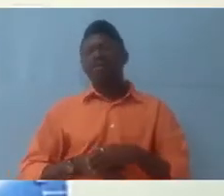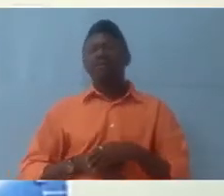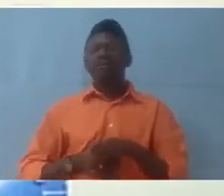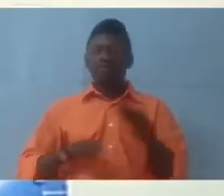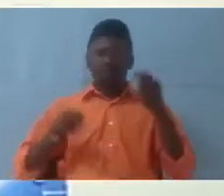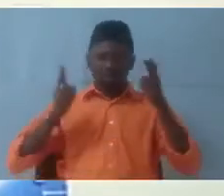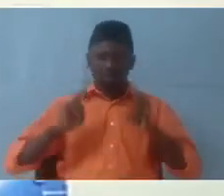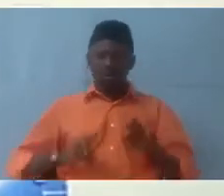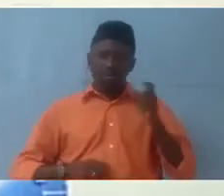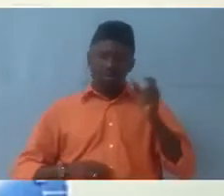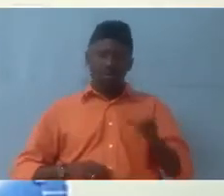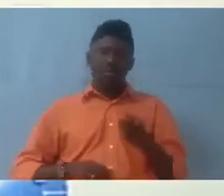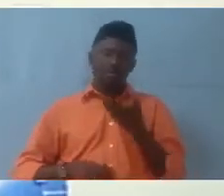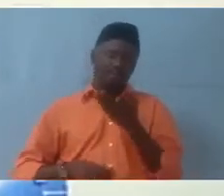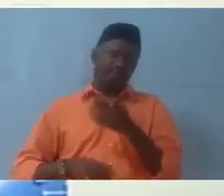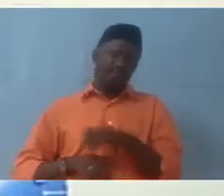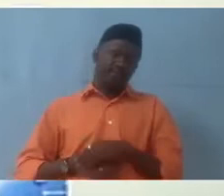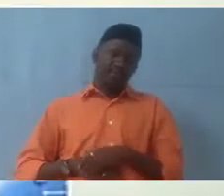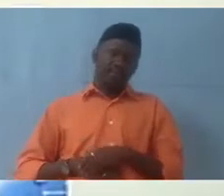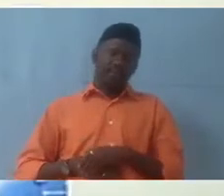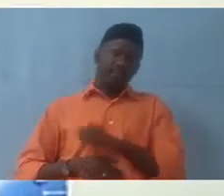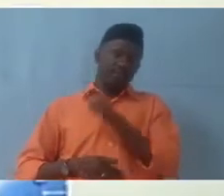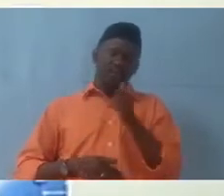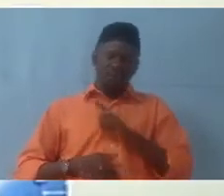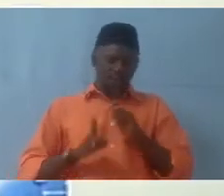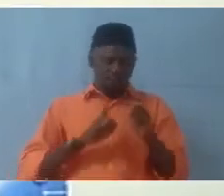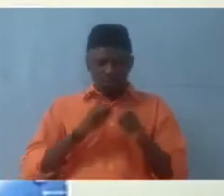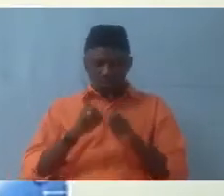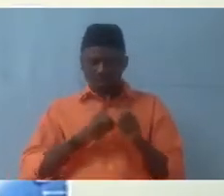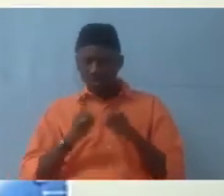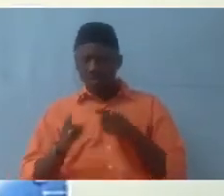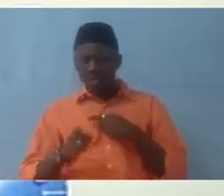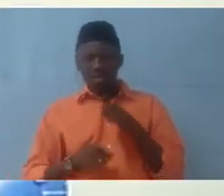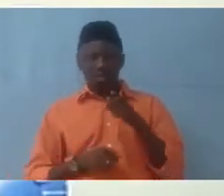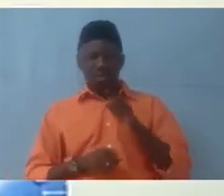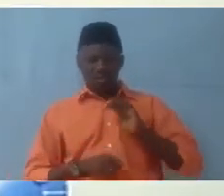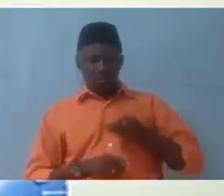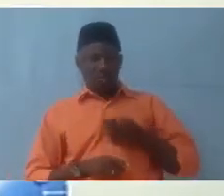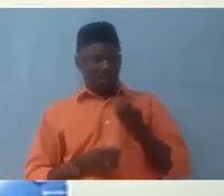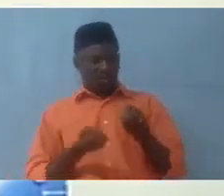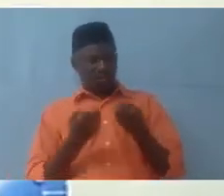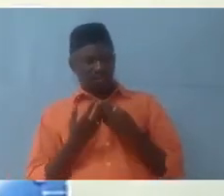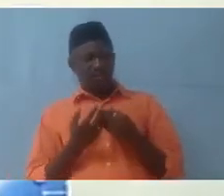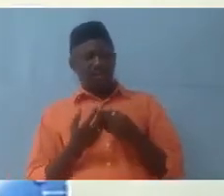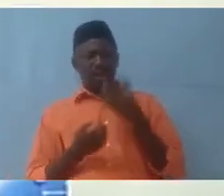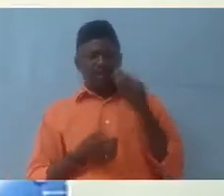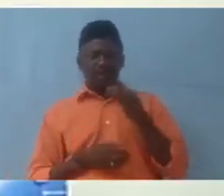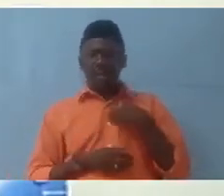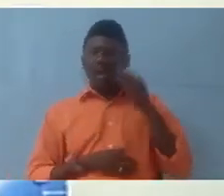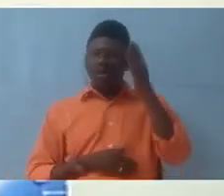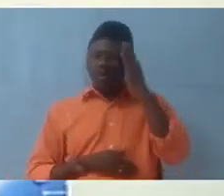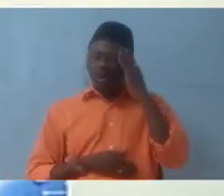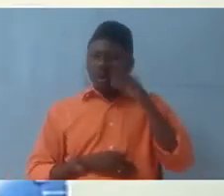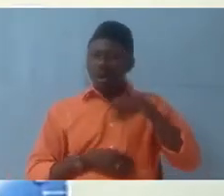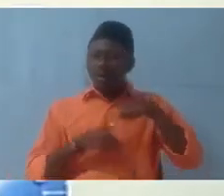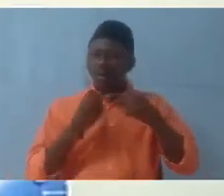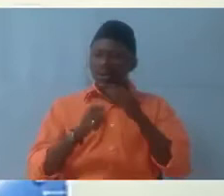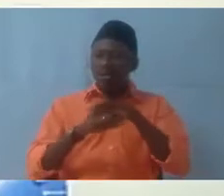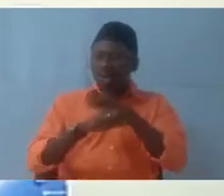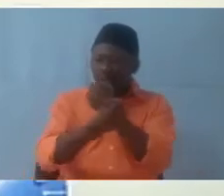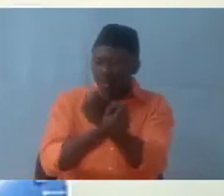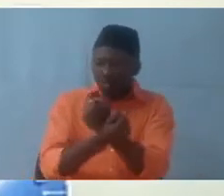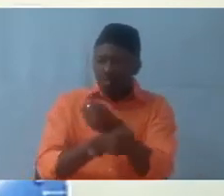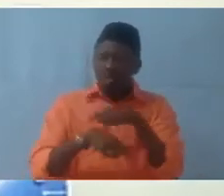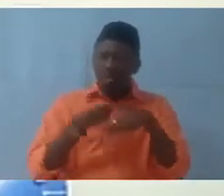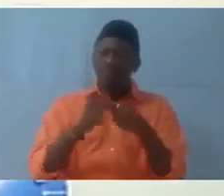Setiko. And we had a discussion and she informed me, she asked me whether I am aware of the arrest of your